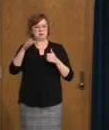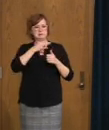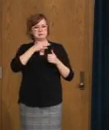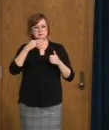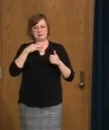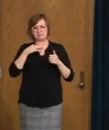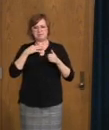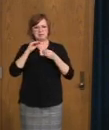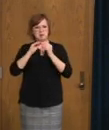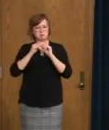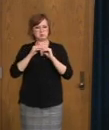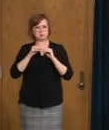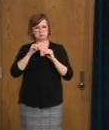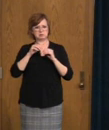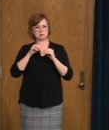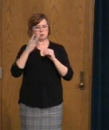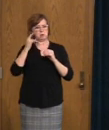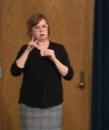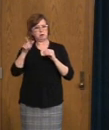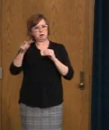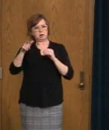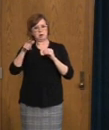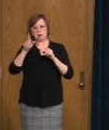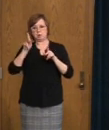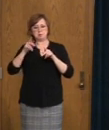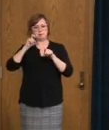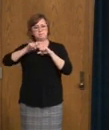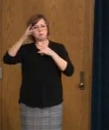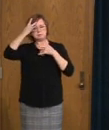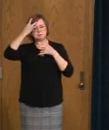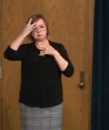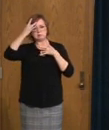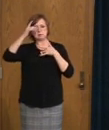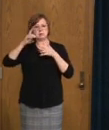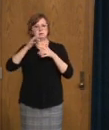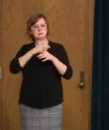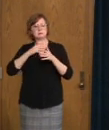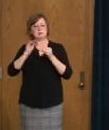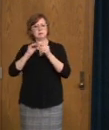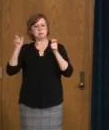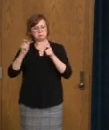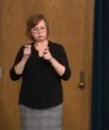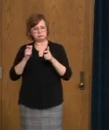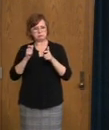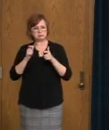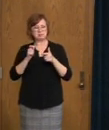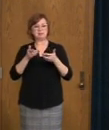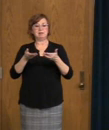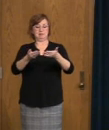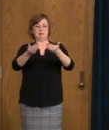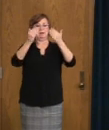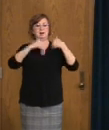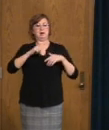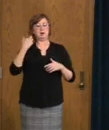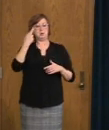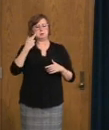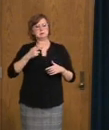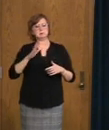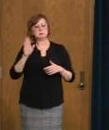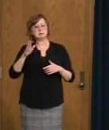wasn't normal. And then looking at just the structure of the facility, the number of 4-bed patient rooms, which is